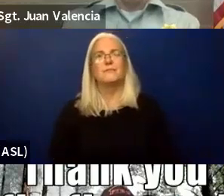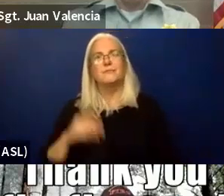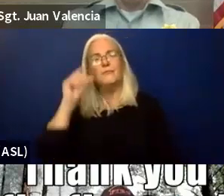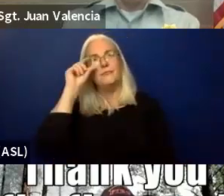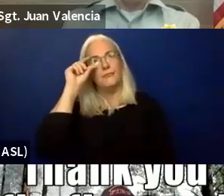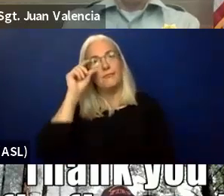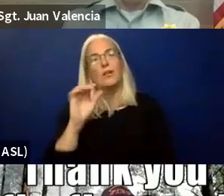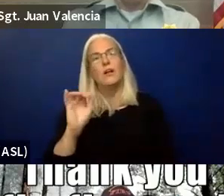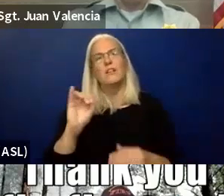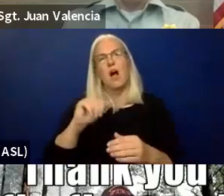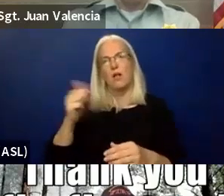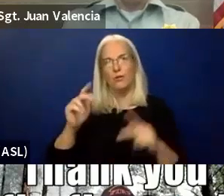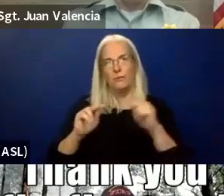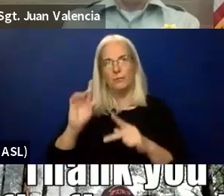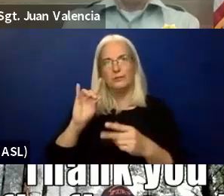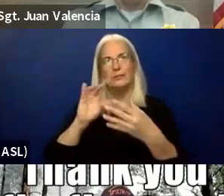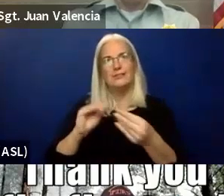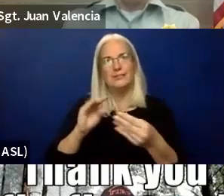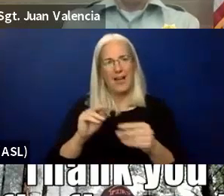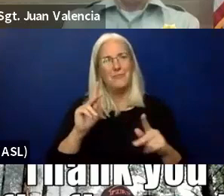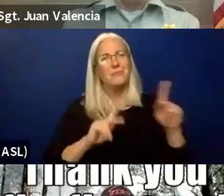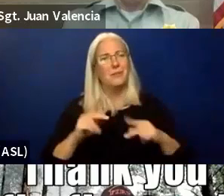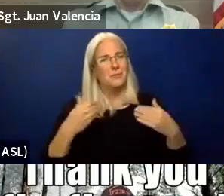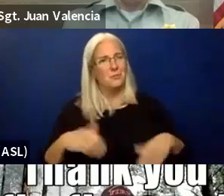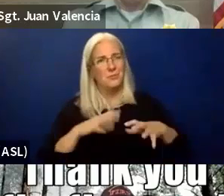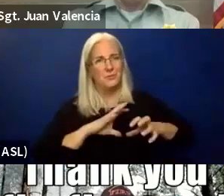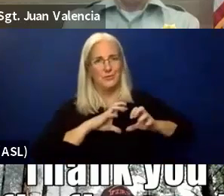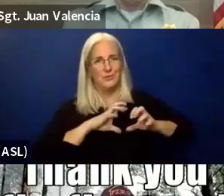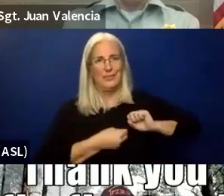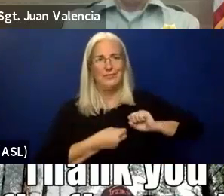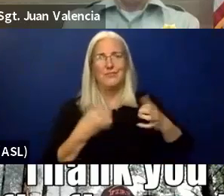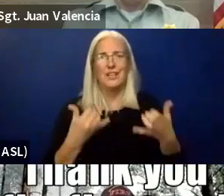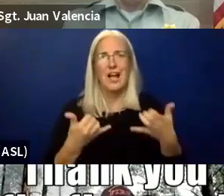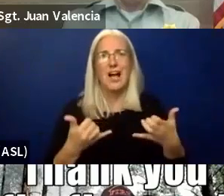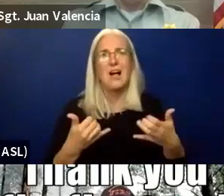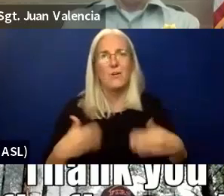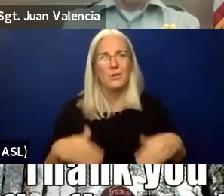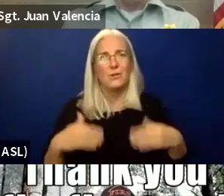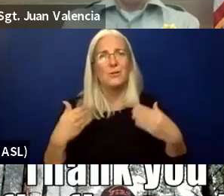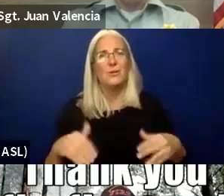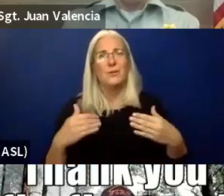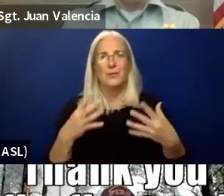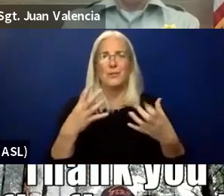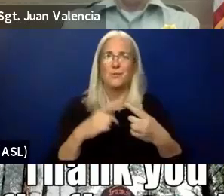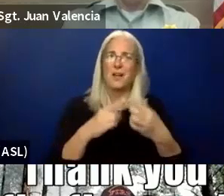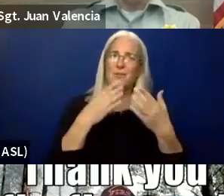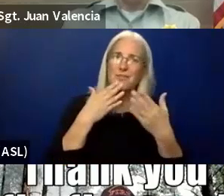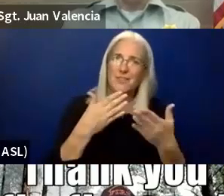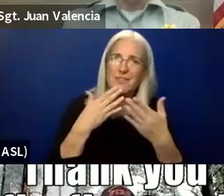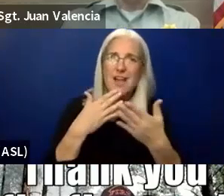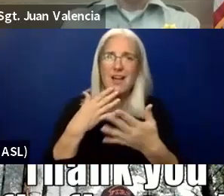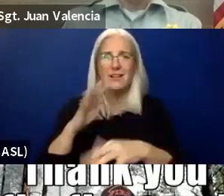suffering losses and in the fire, and thank you to everyone involved for setting up the support centers, which will